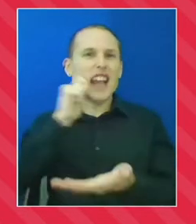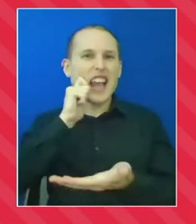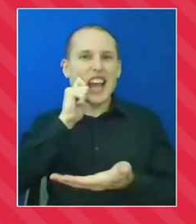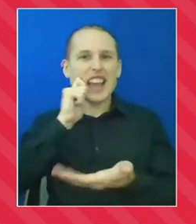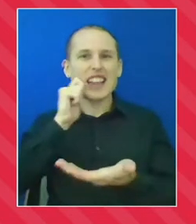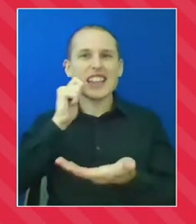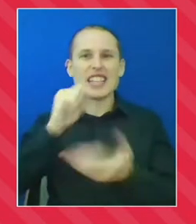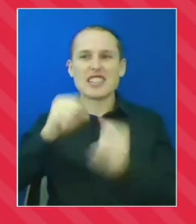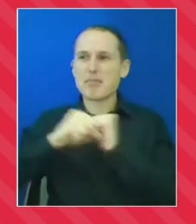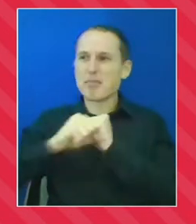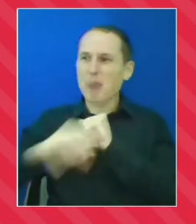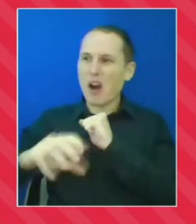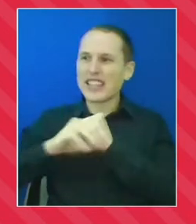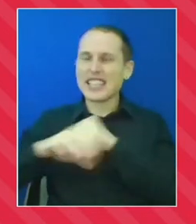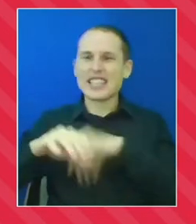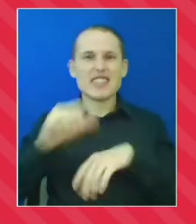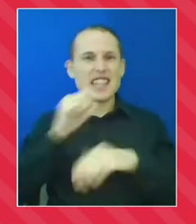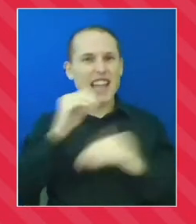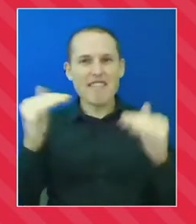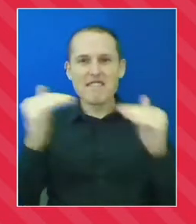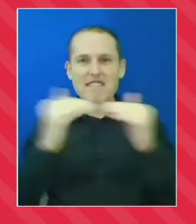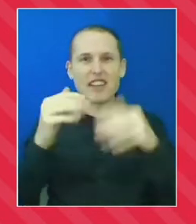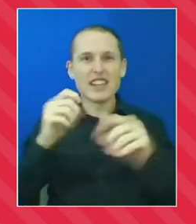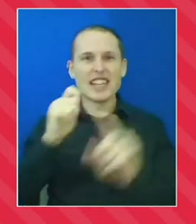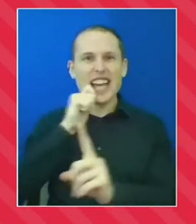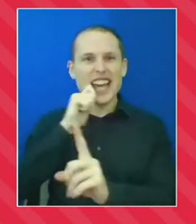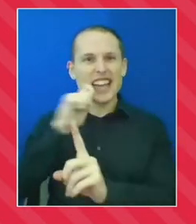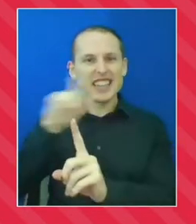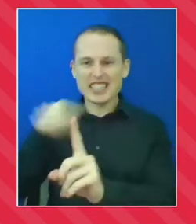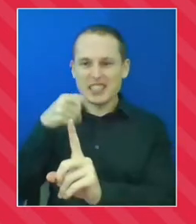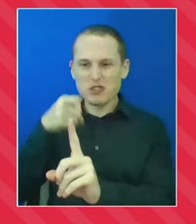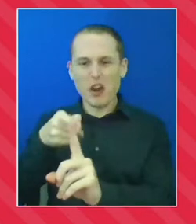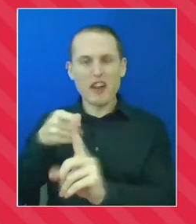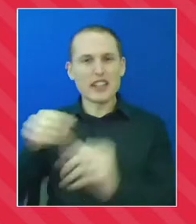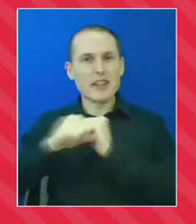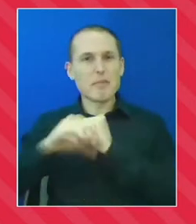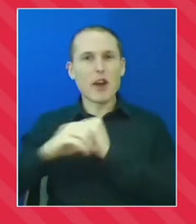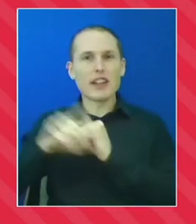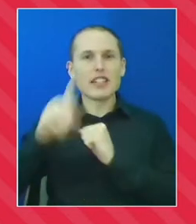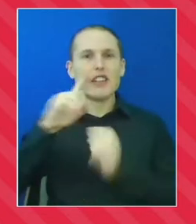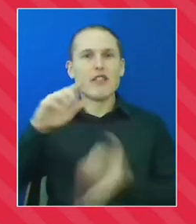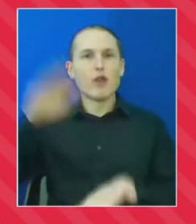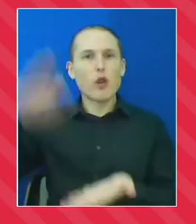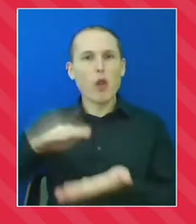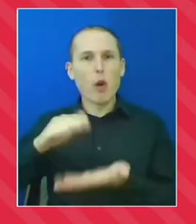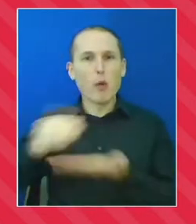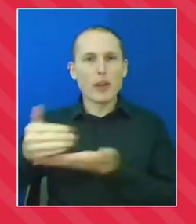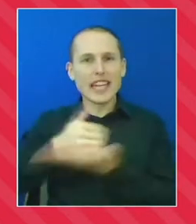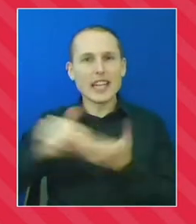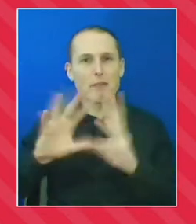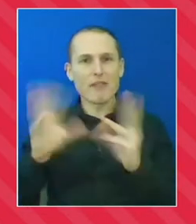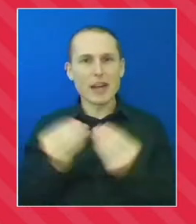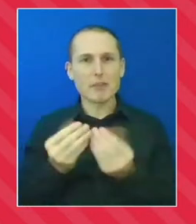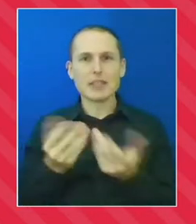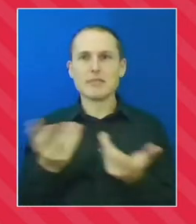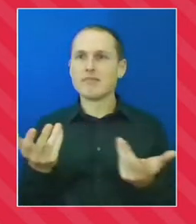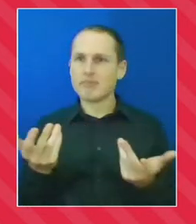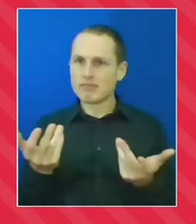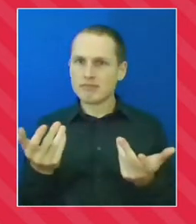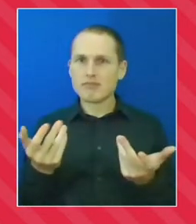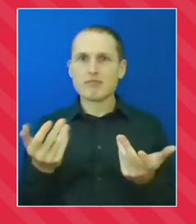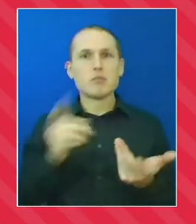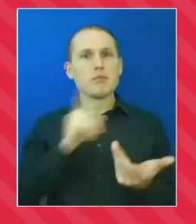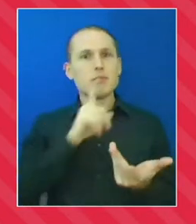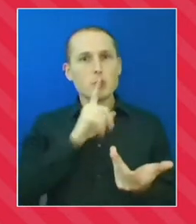unfair, you know, ethnically targeted marketing, marketing towards low-income families, is really an issue. And